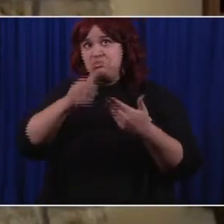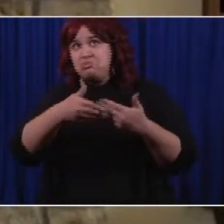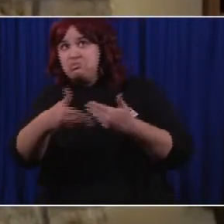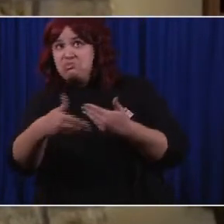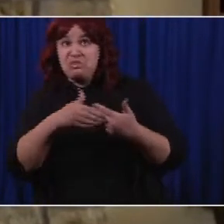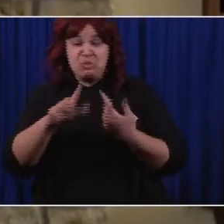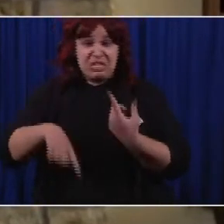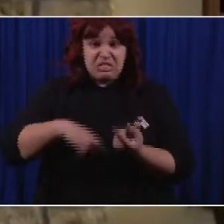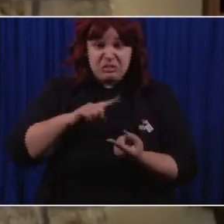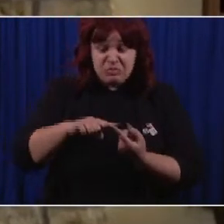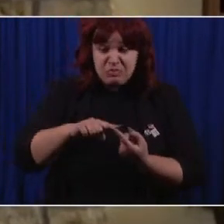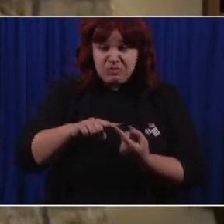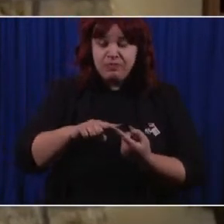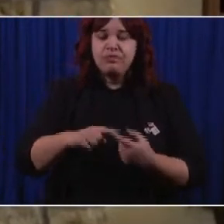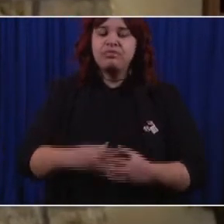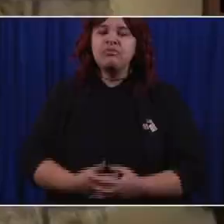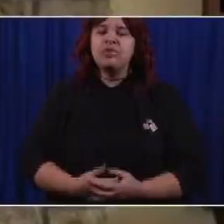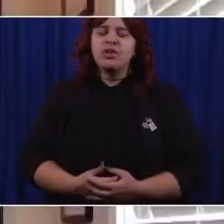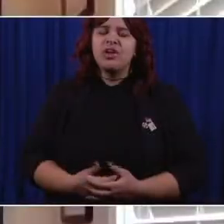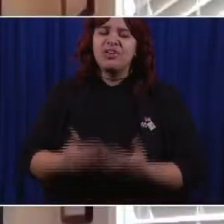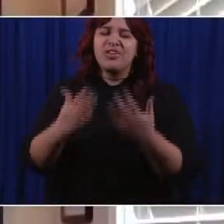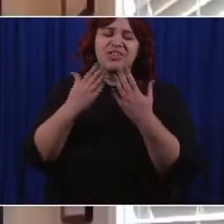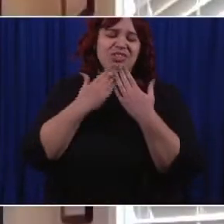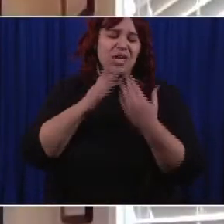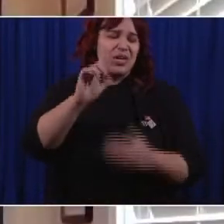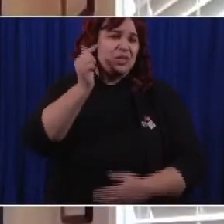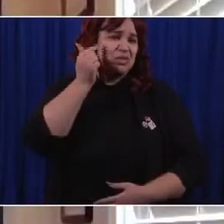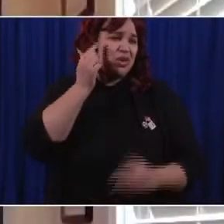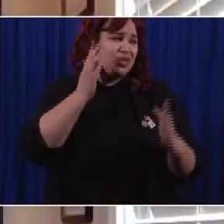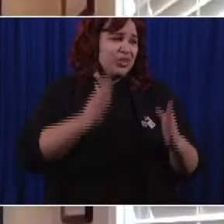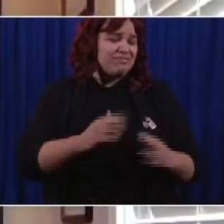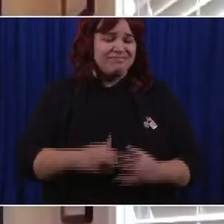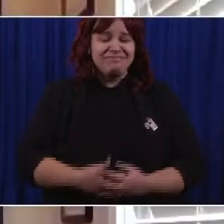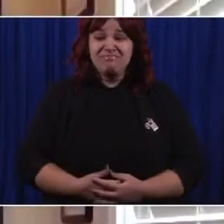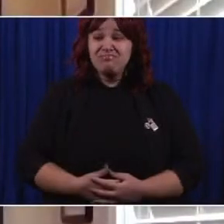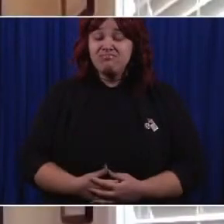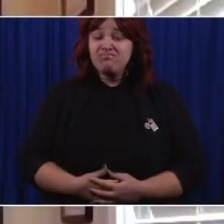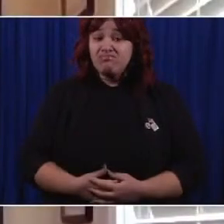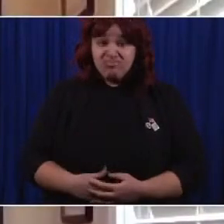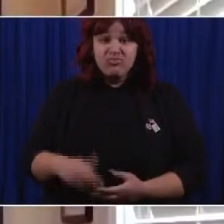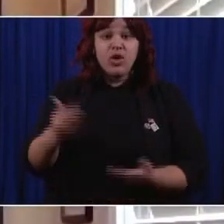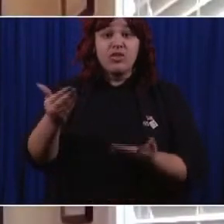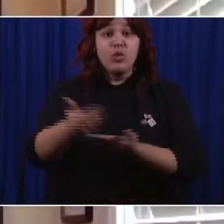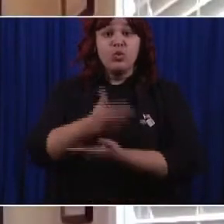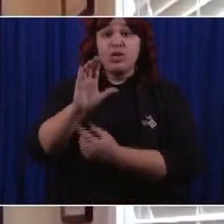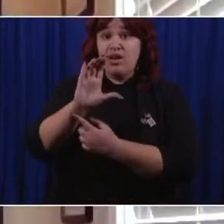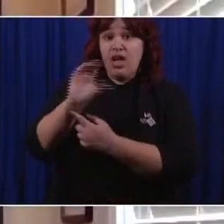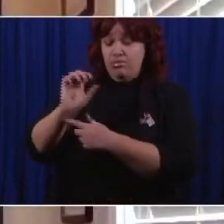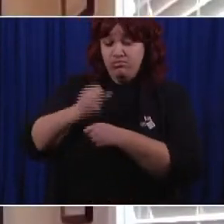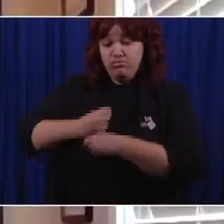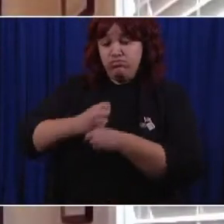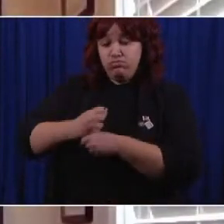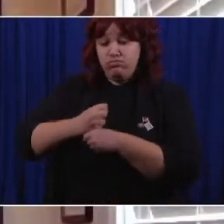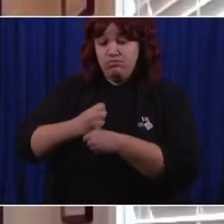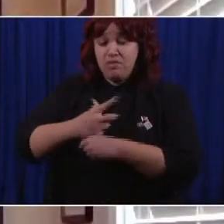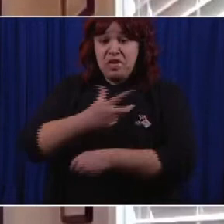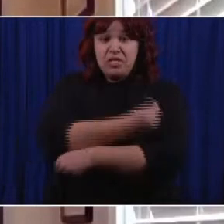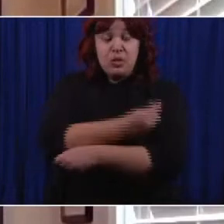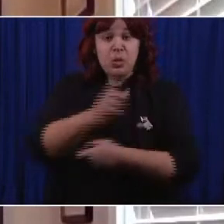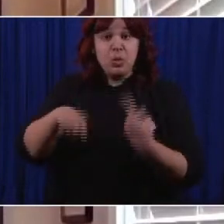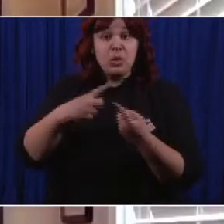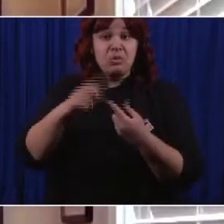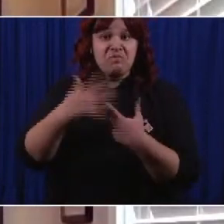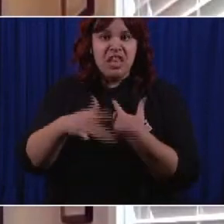Governor. No one knows when that next vaccine is going to become available. And I